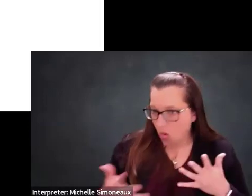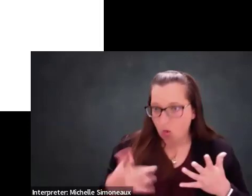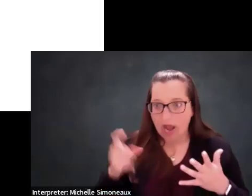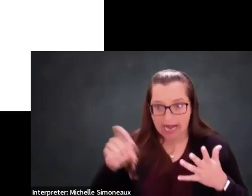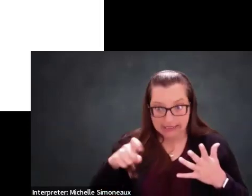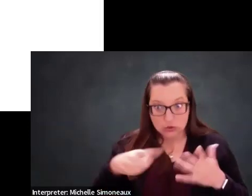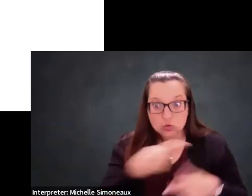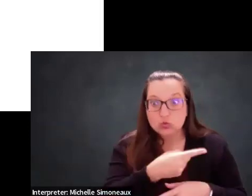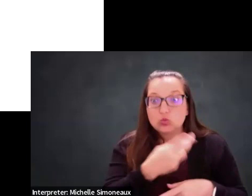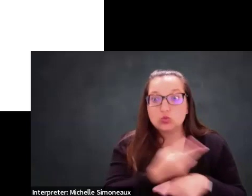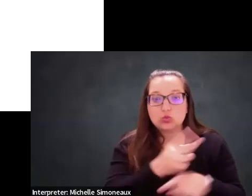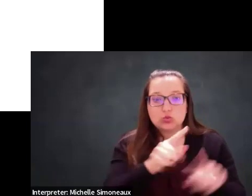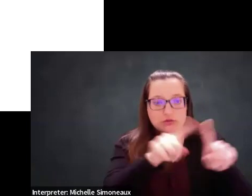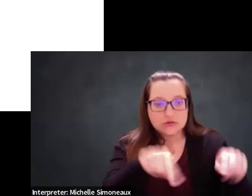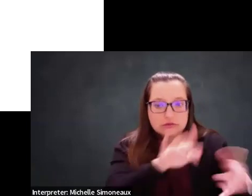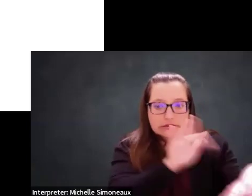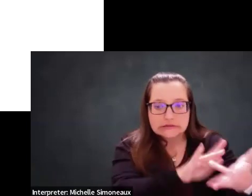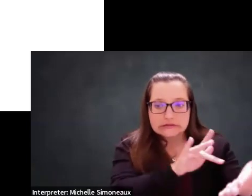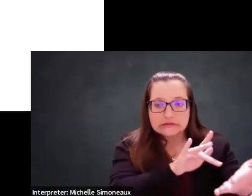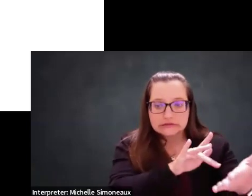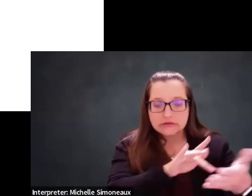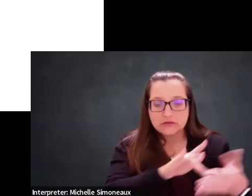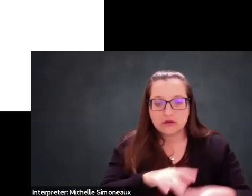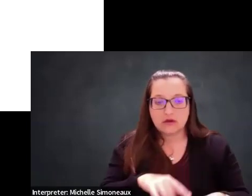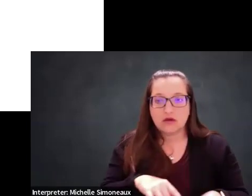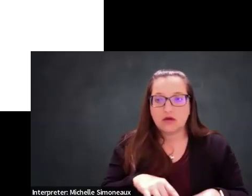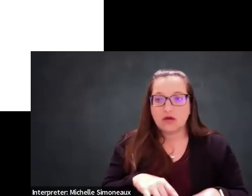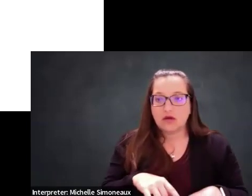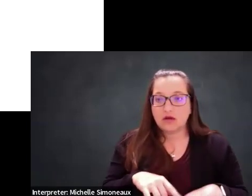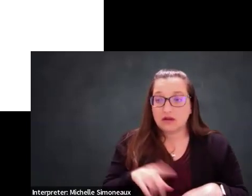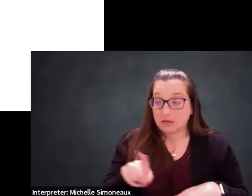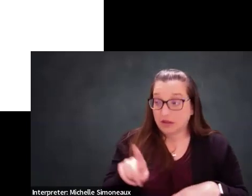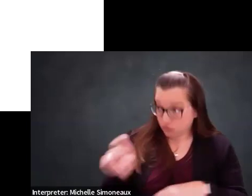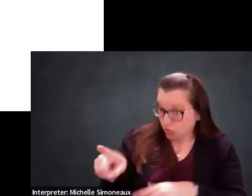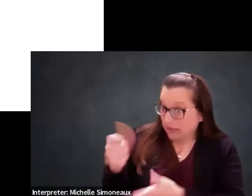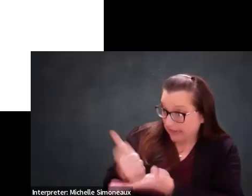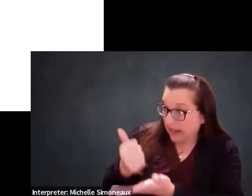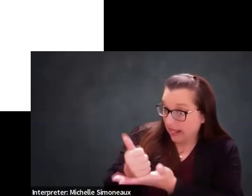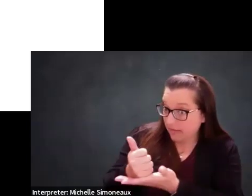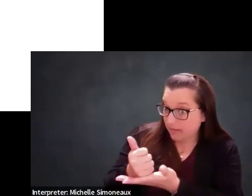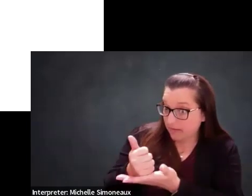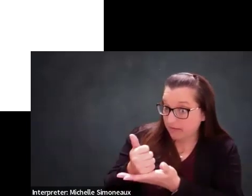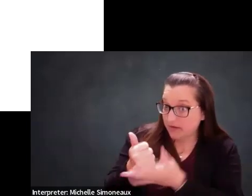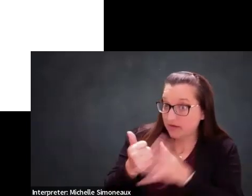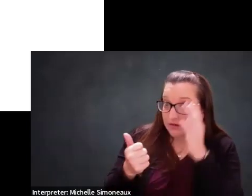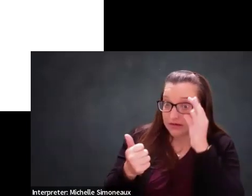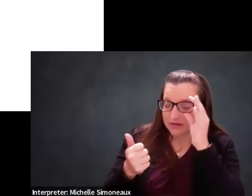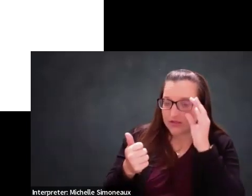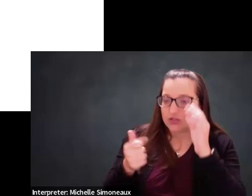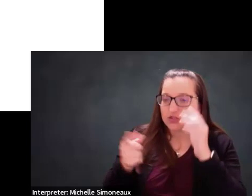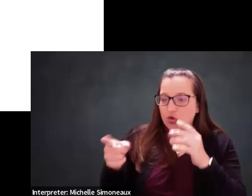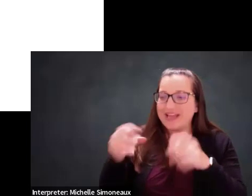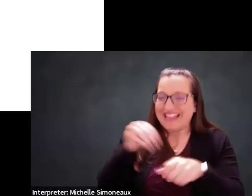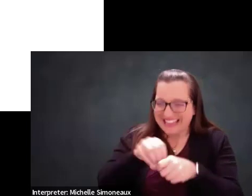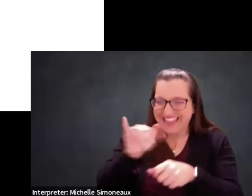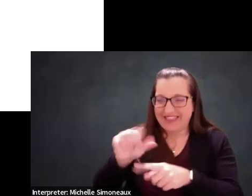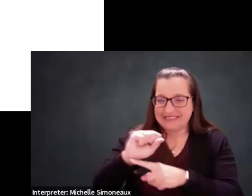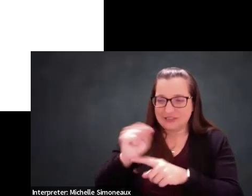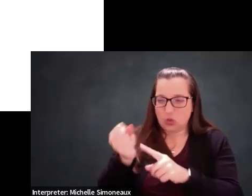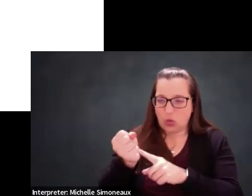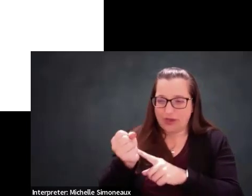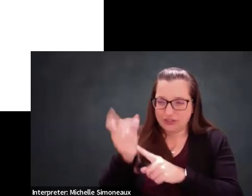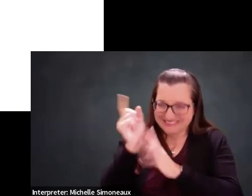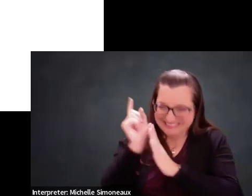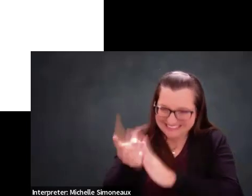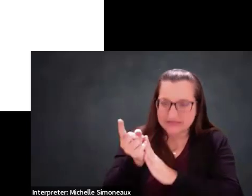right now. And again, I'm in a, you know, I'm in a duress situation, what do you need help? And again, it's the word there, they're in a situation, they're applying those concepts,